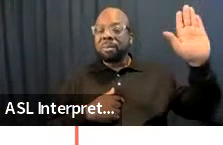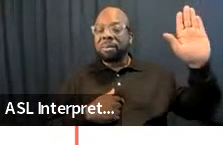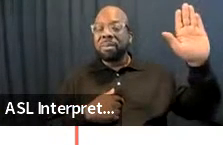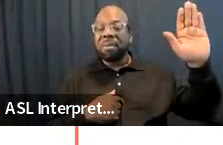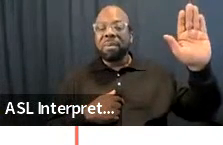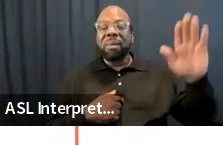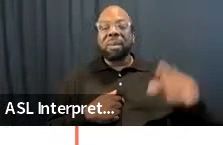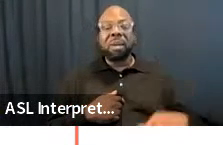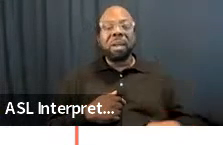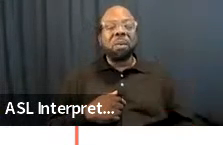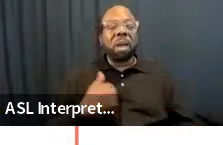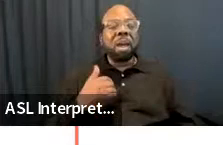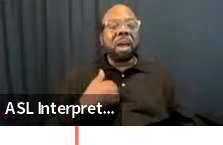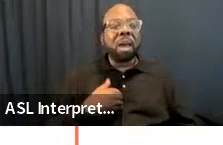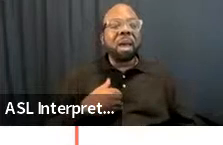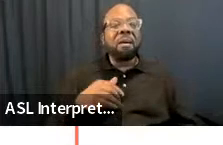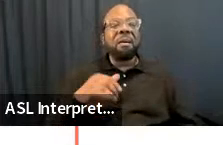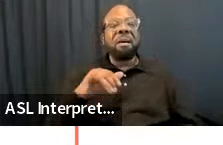Yun Lee.